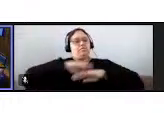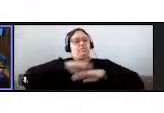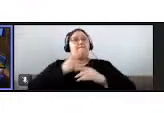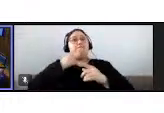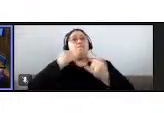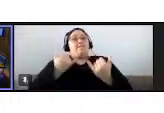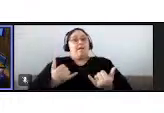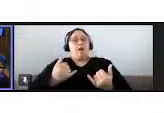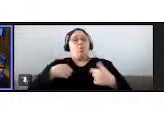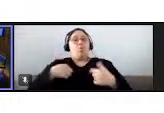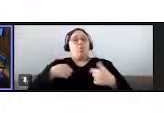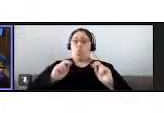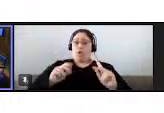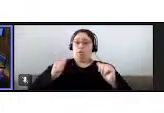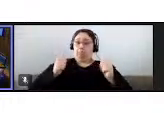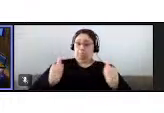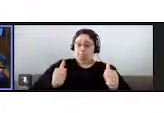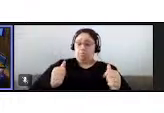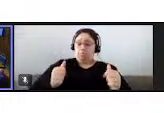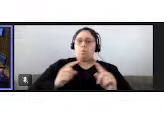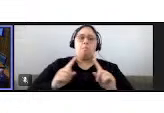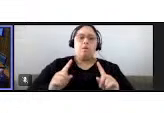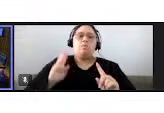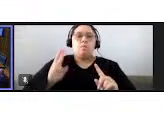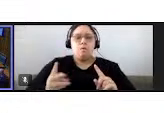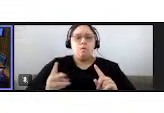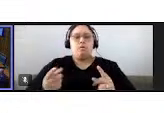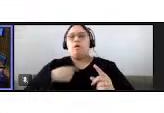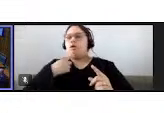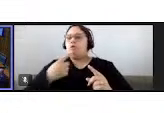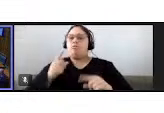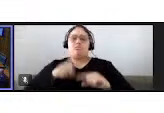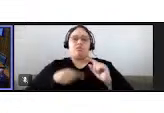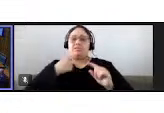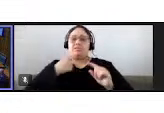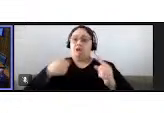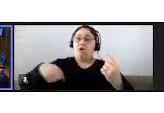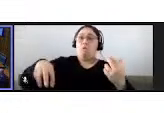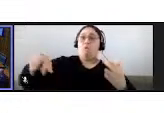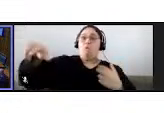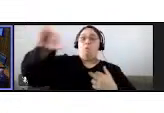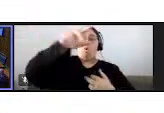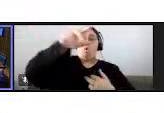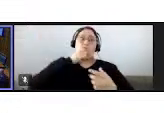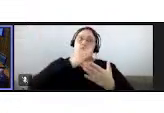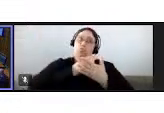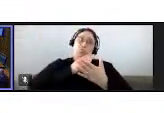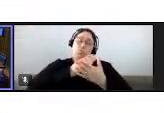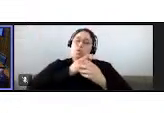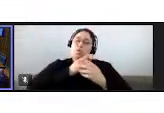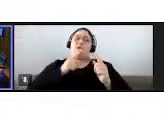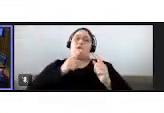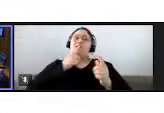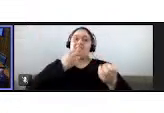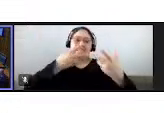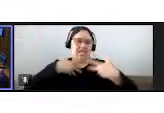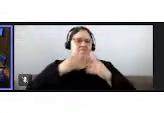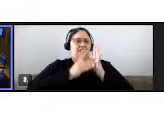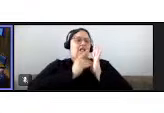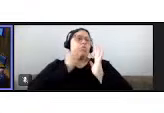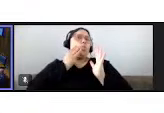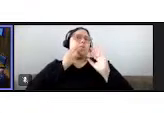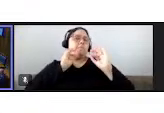we, although I cannot say totally after we did the walkabout, but from you, the date of assurance of say by